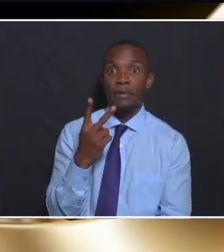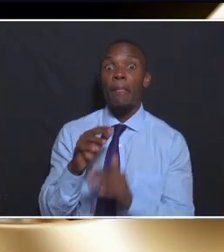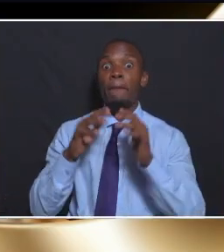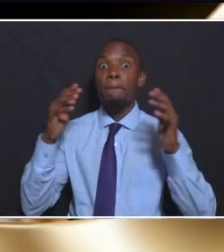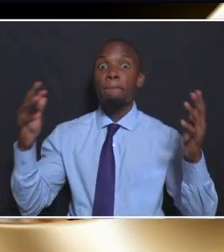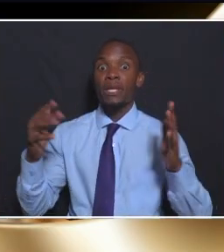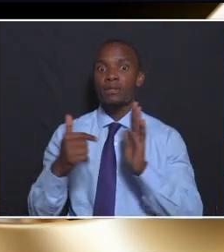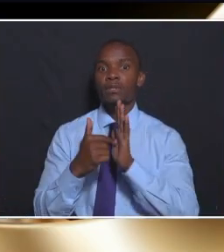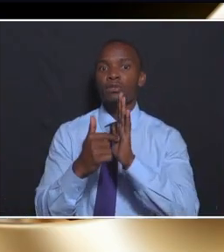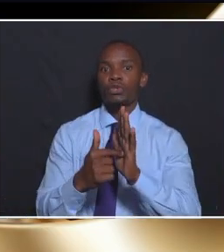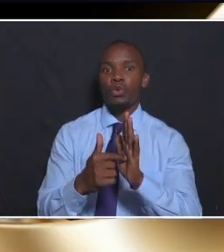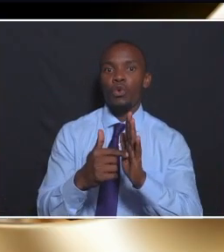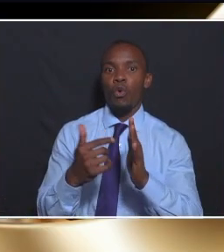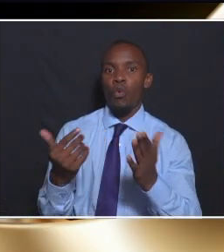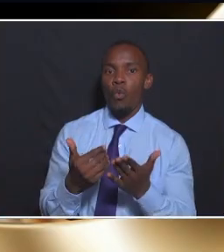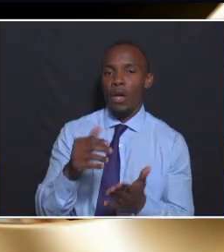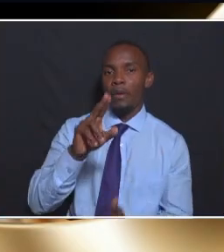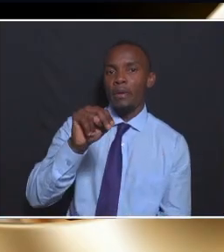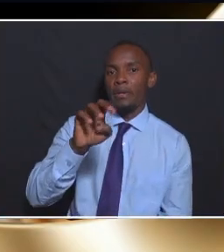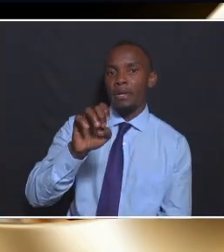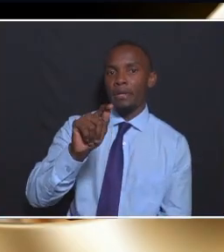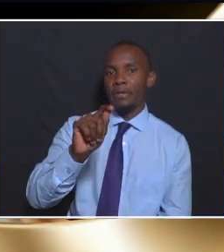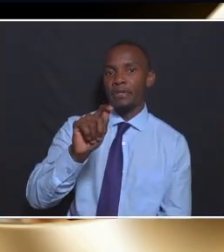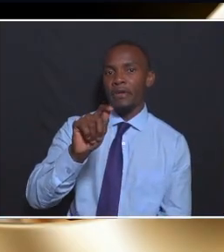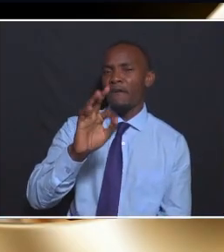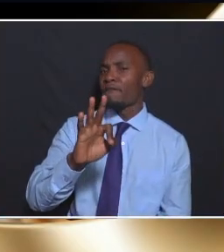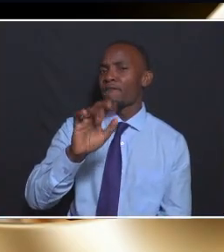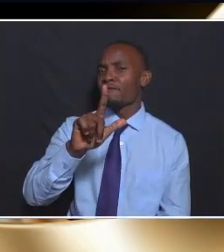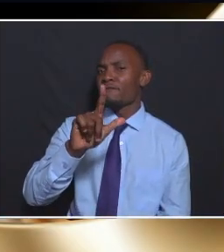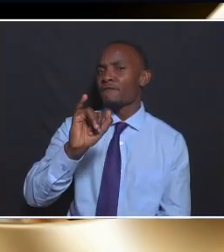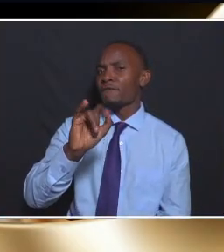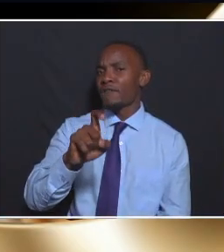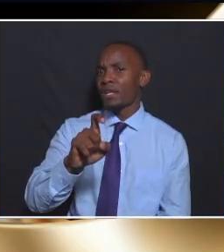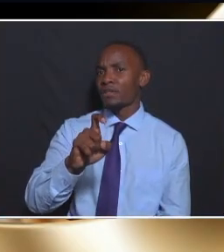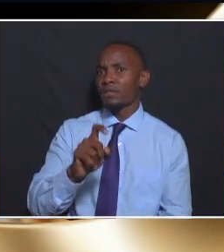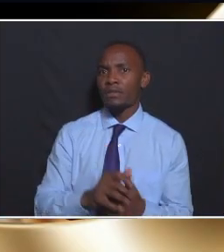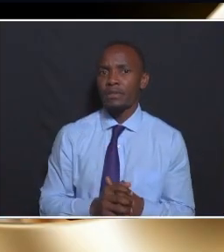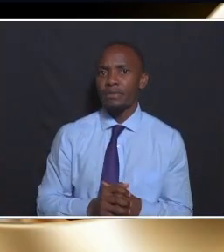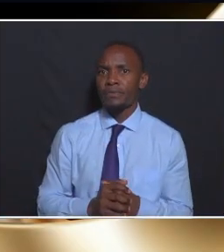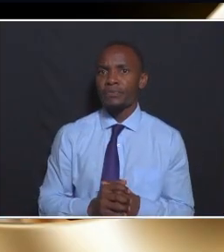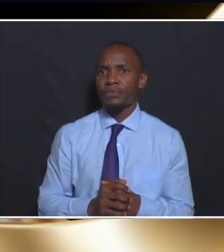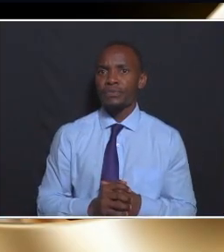Netflix. What was the biggest show in Netflix? One of the biggest shows on Netflix.